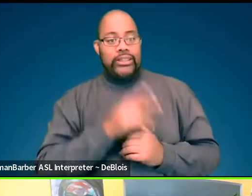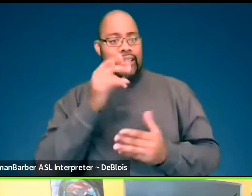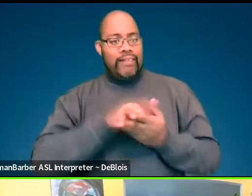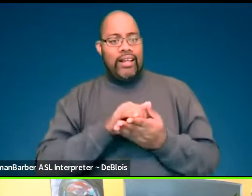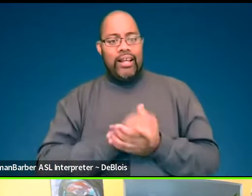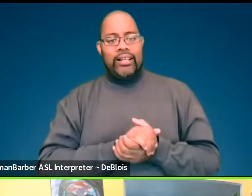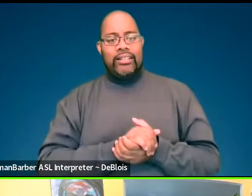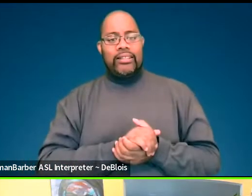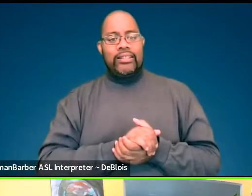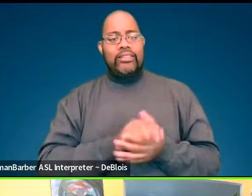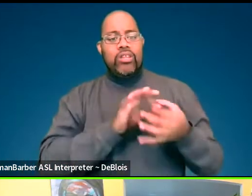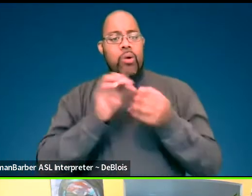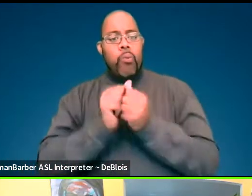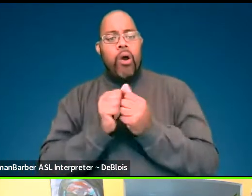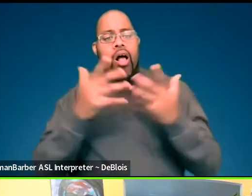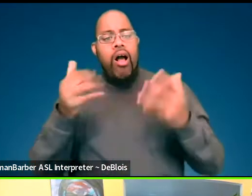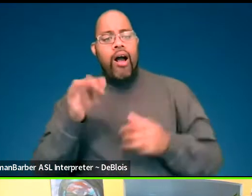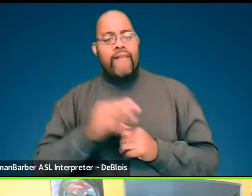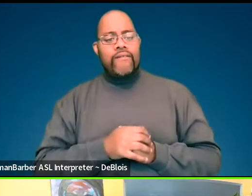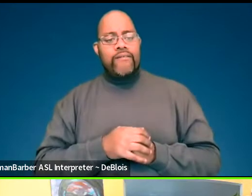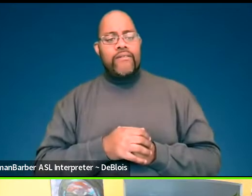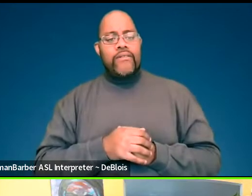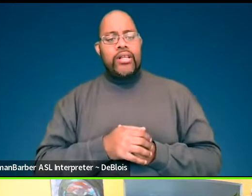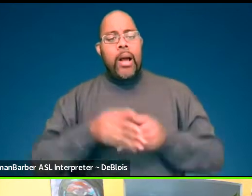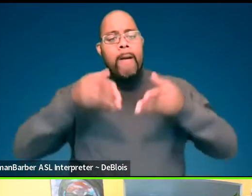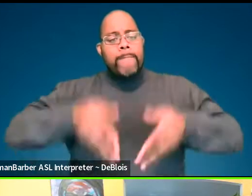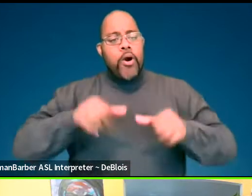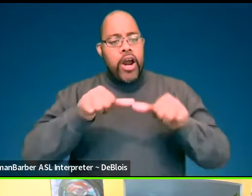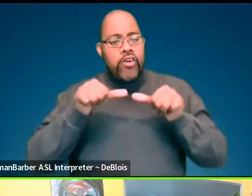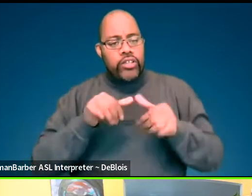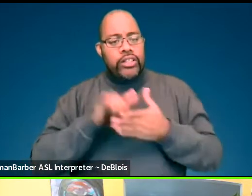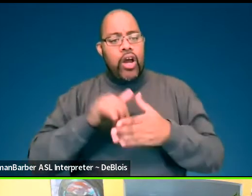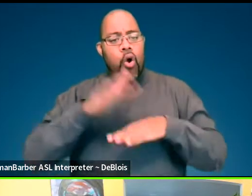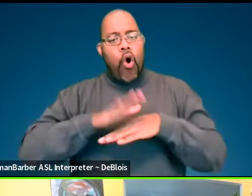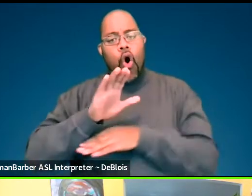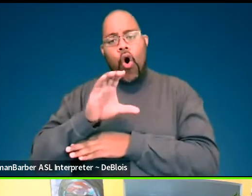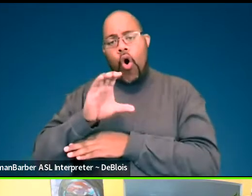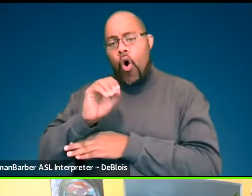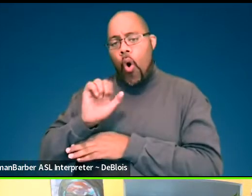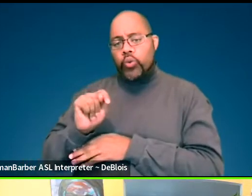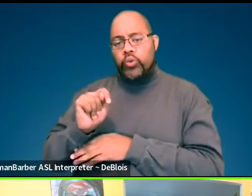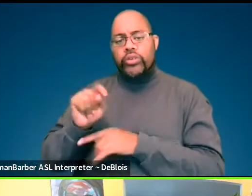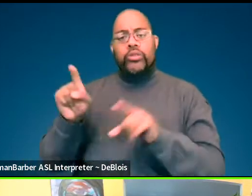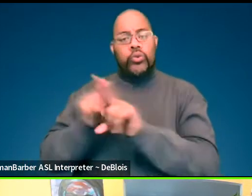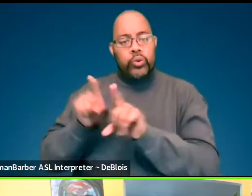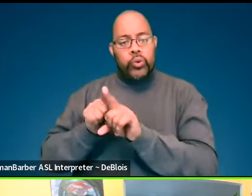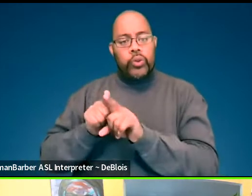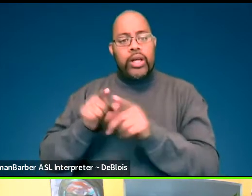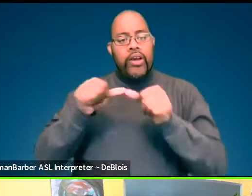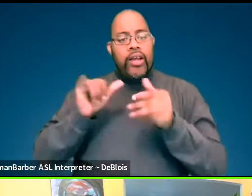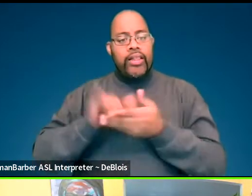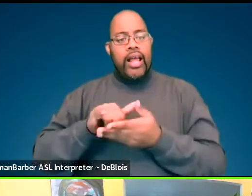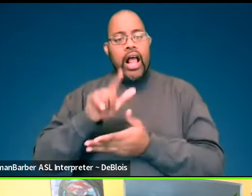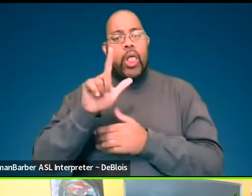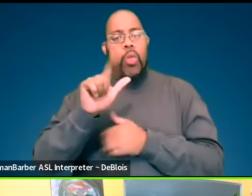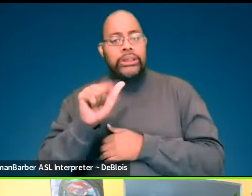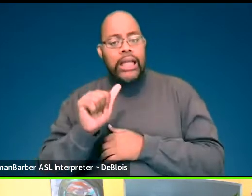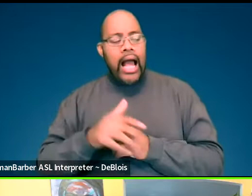that akin to a lot of burial spaces that are along the coast as well, in spaces like